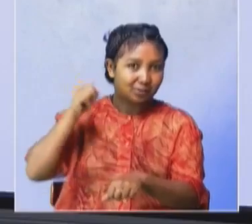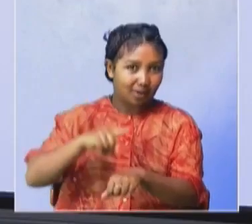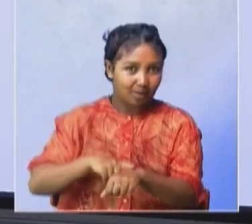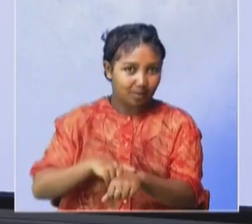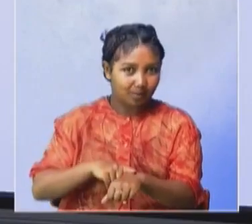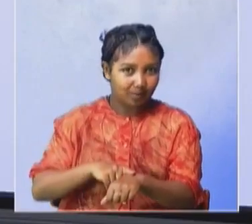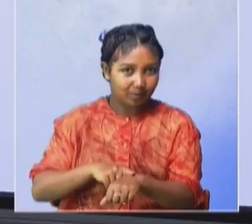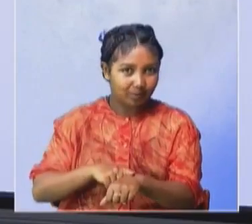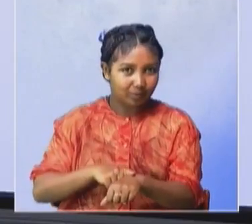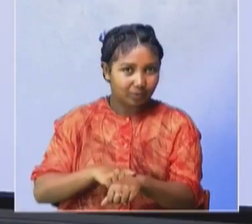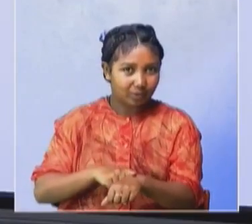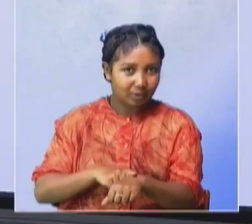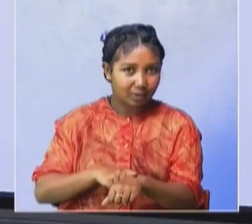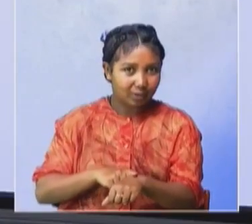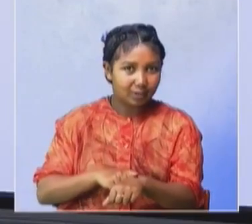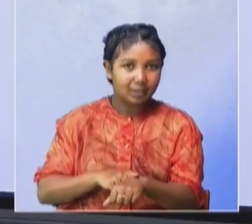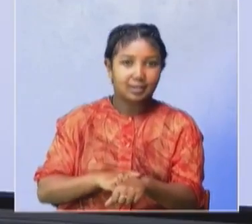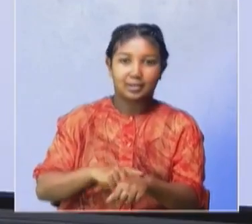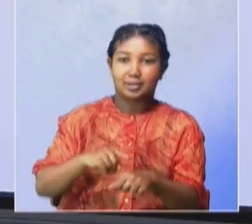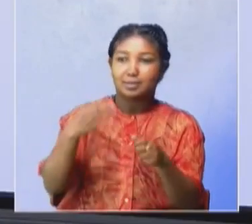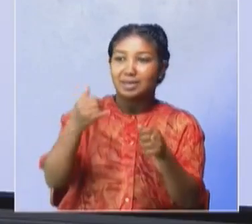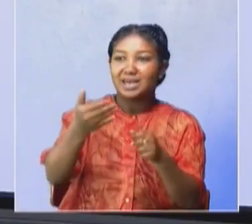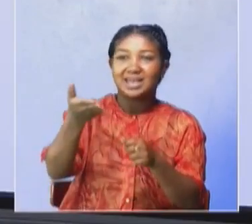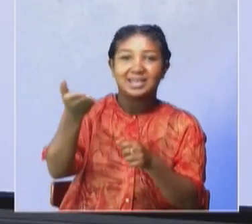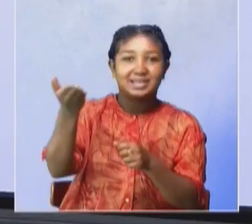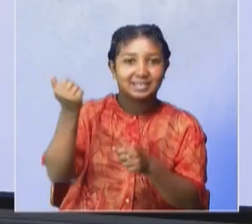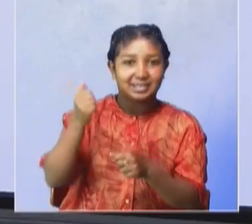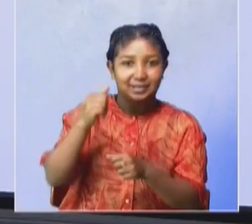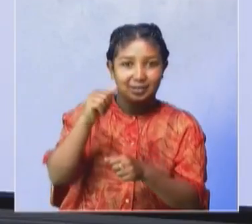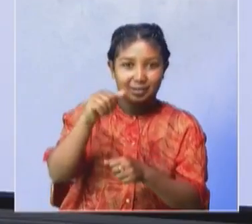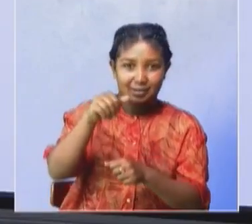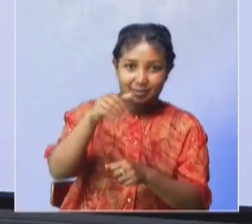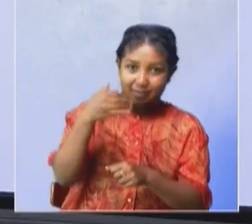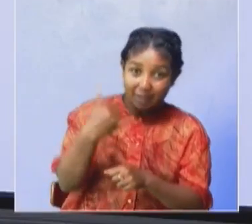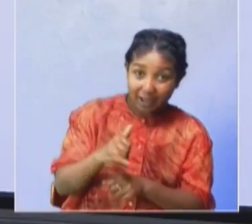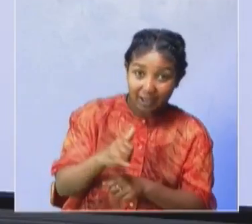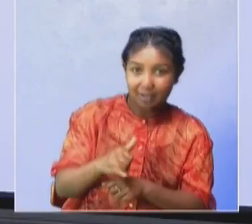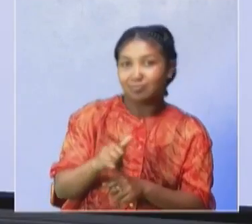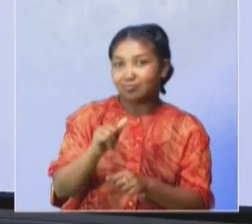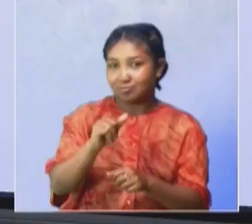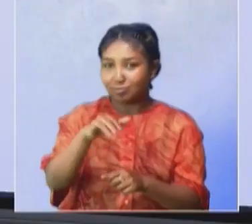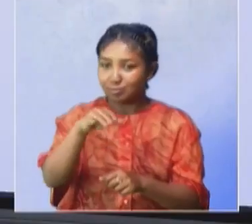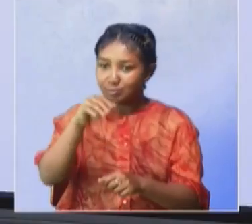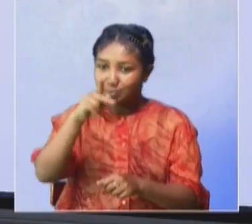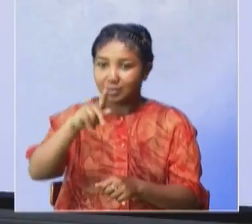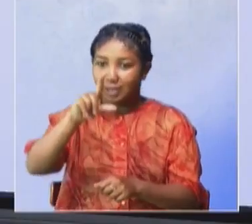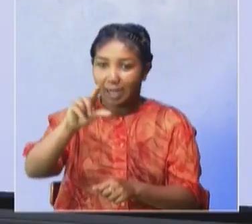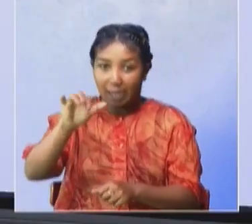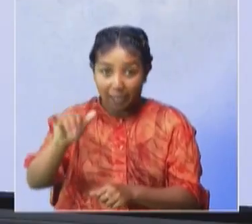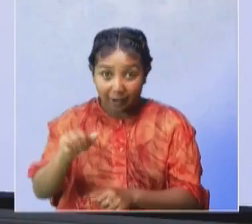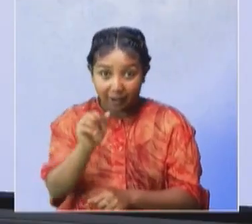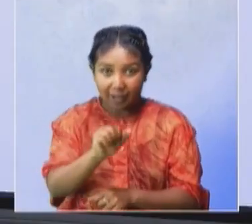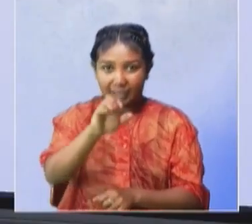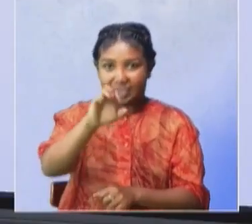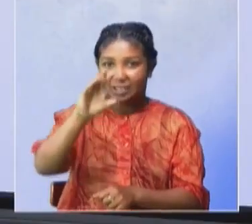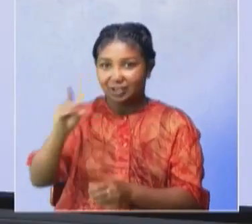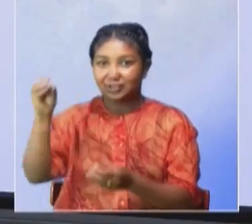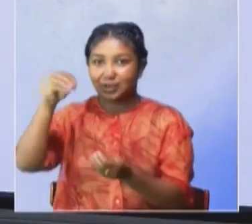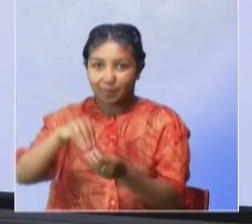Specific time. And the next thing is played. Play, played. We add